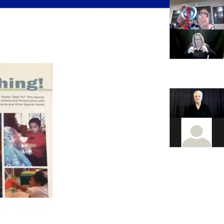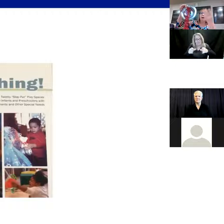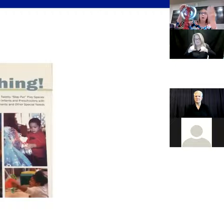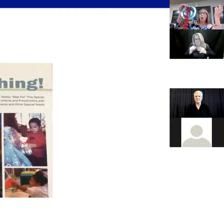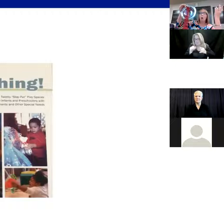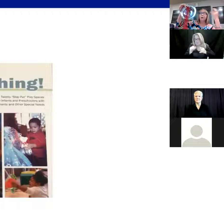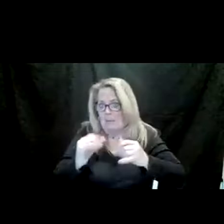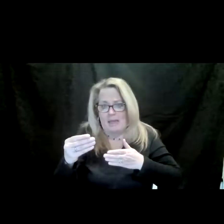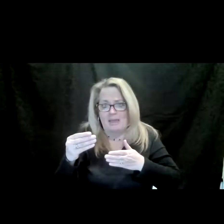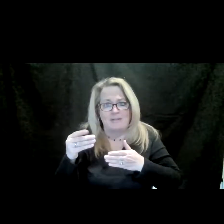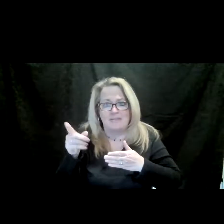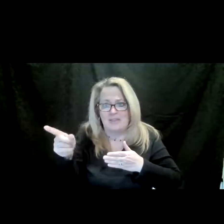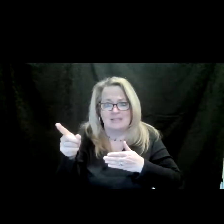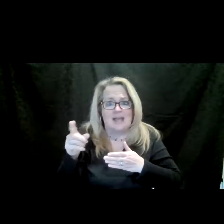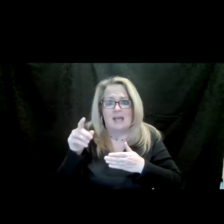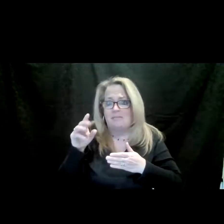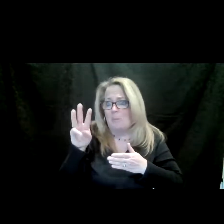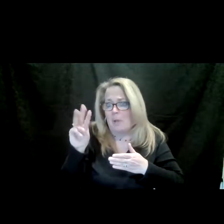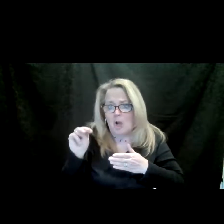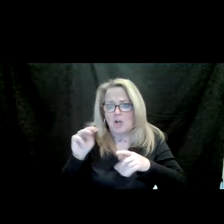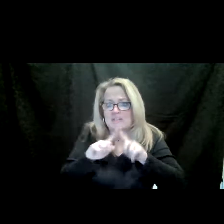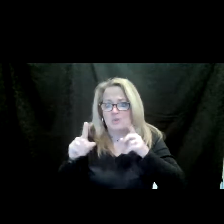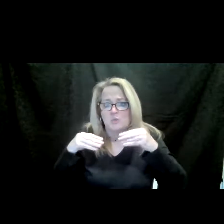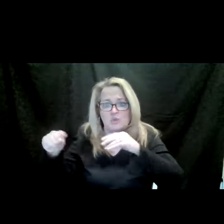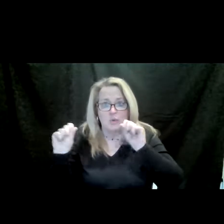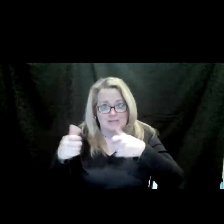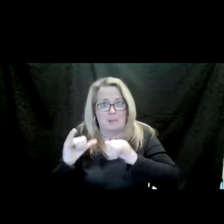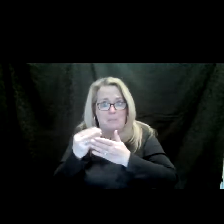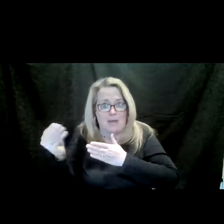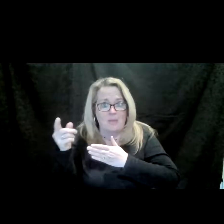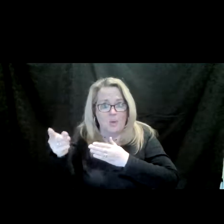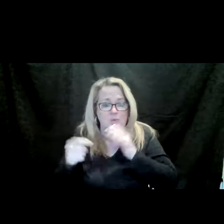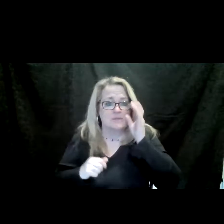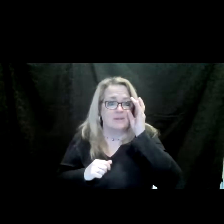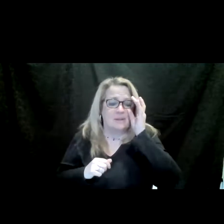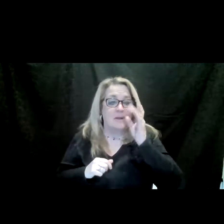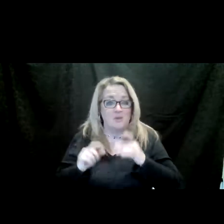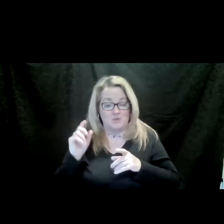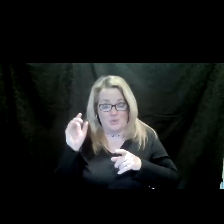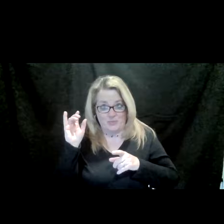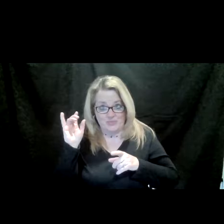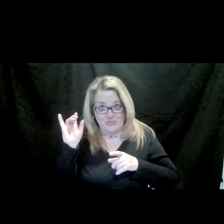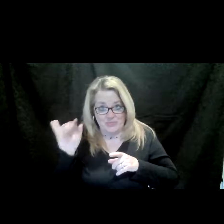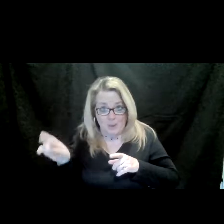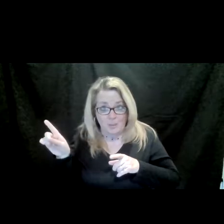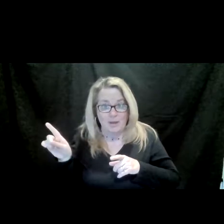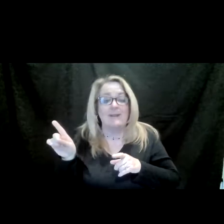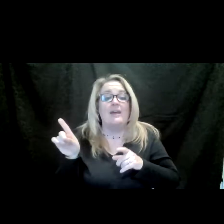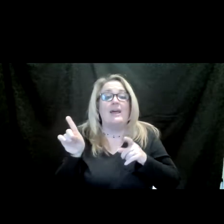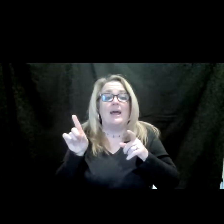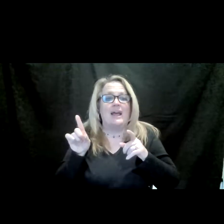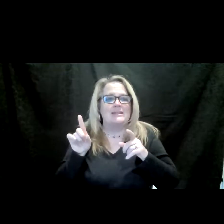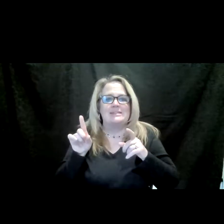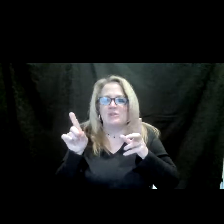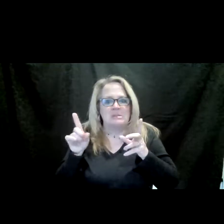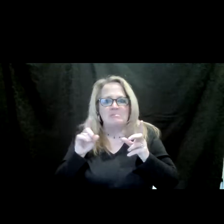in, at Walmart or in many, many stores. And so this one right here is just one of those